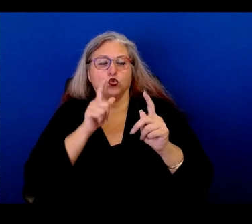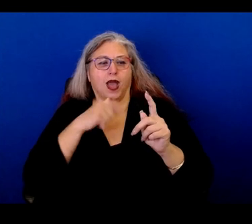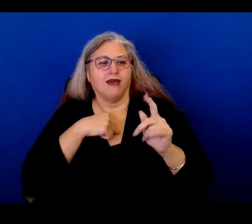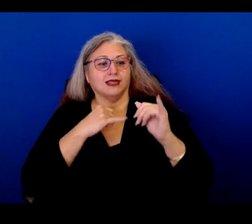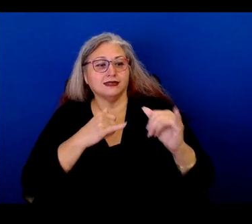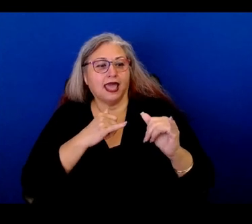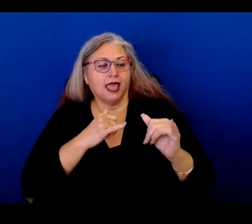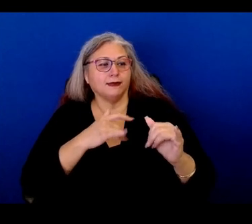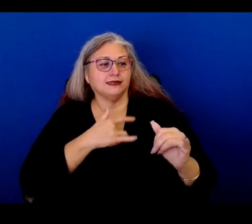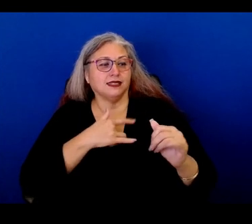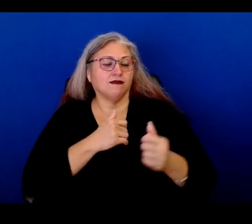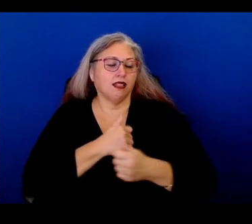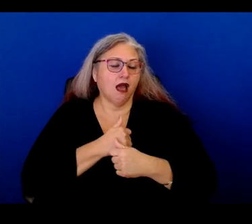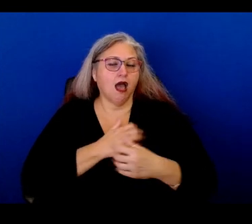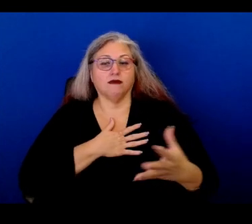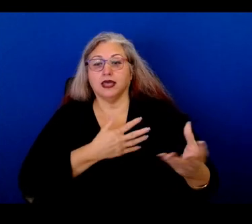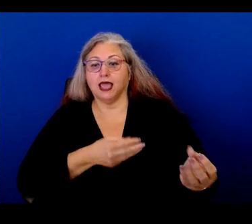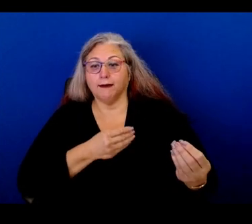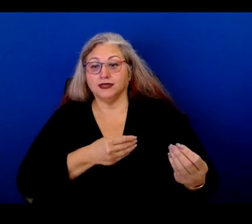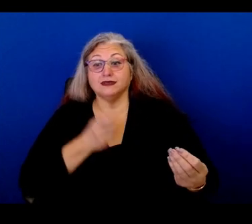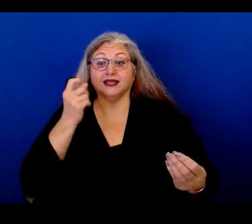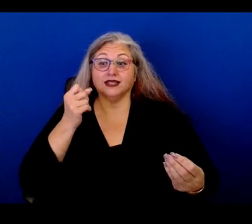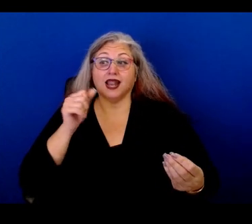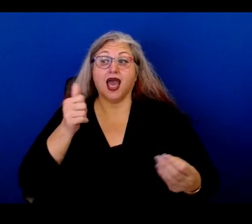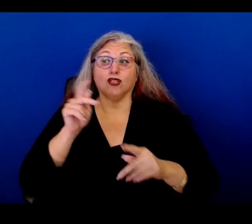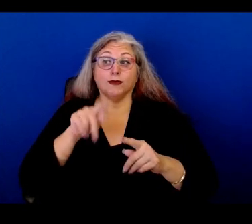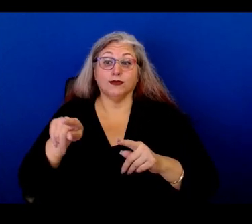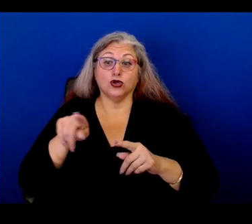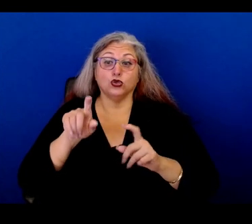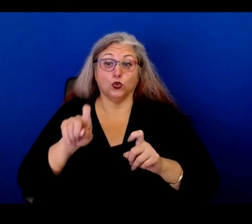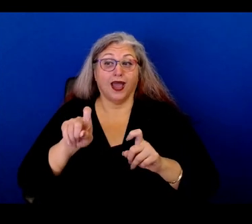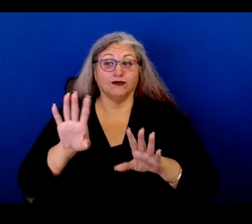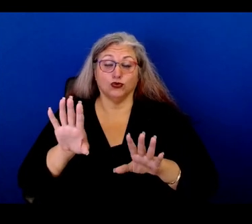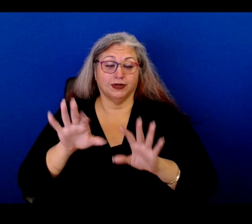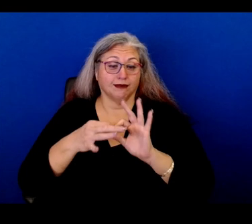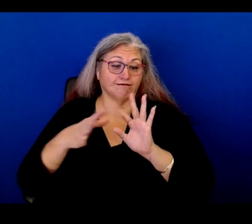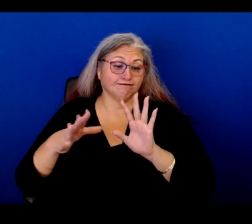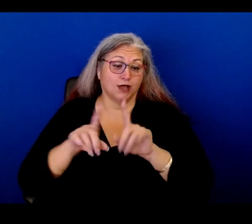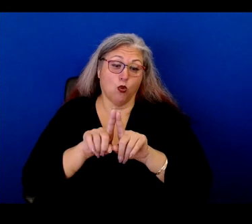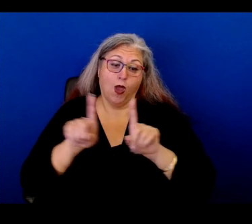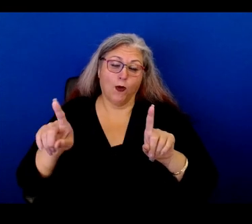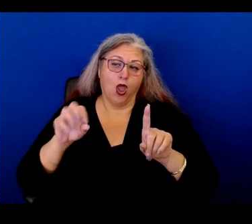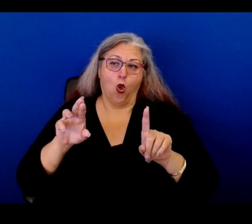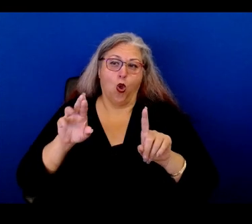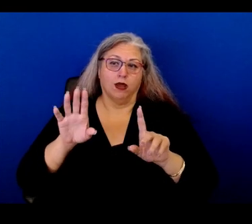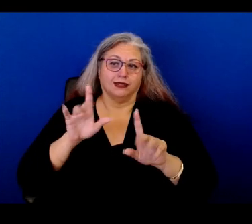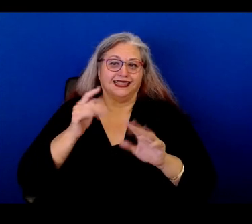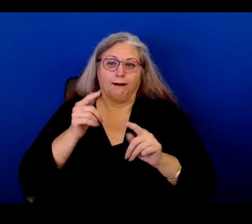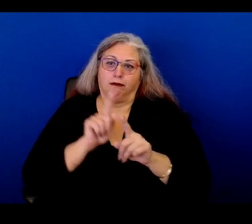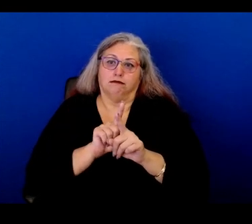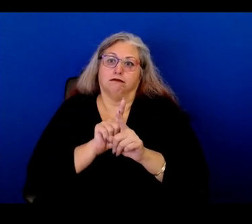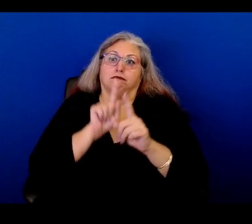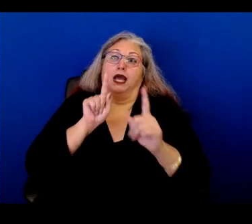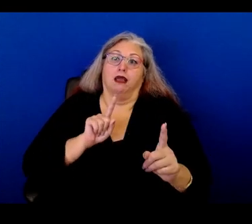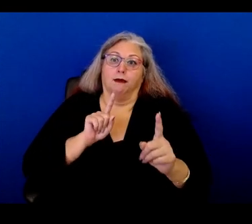and compassion. But there are also people that you need to walk away from, or at least step back from. And